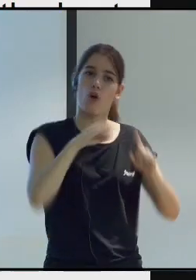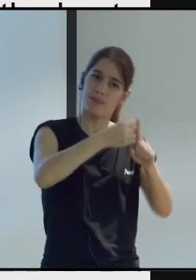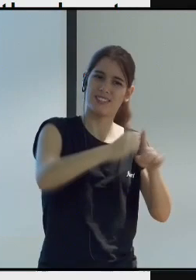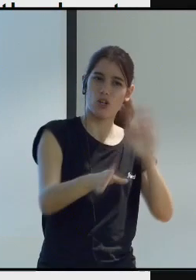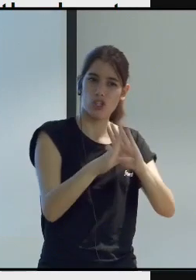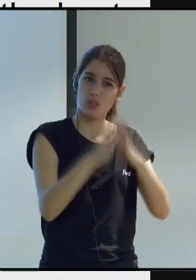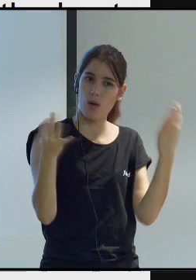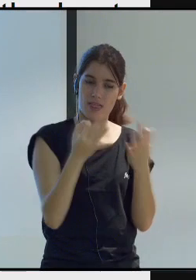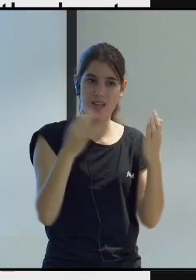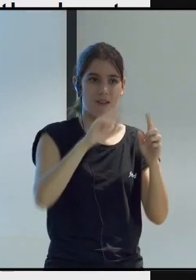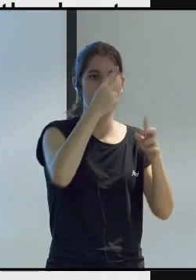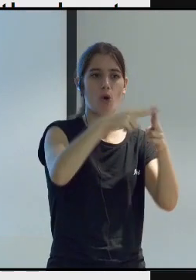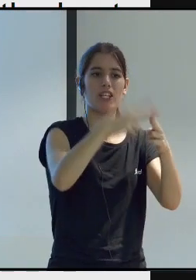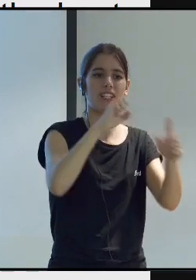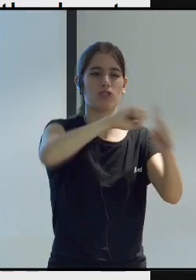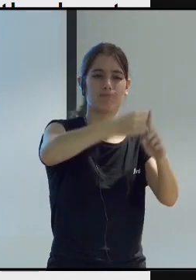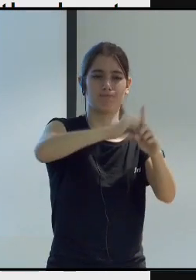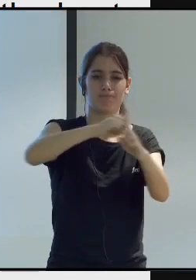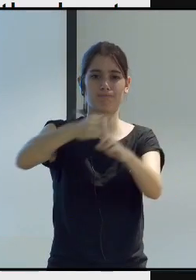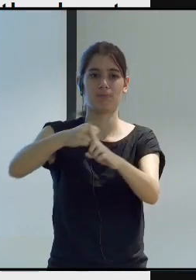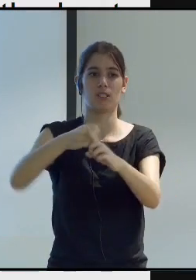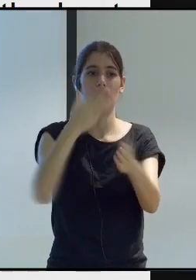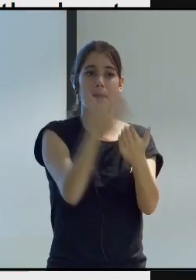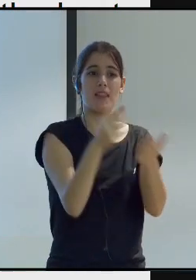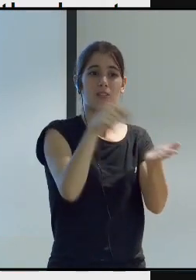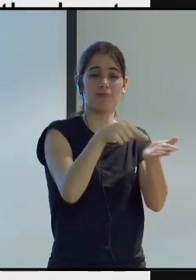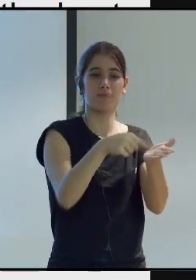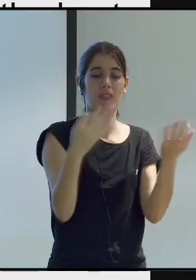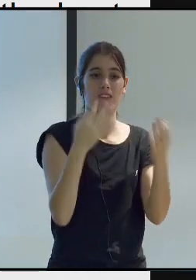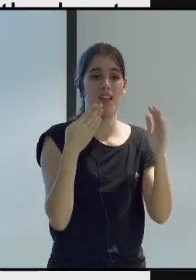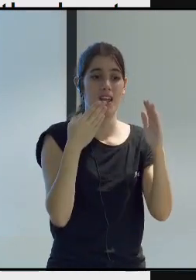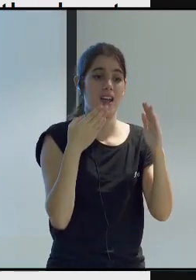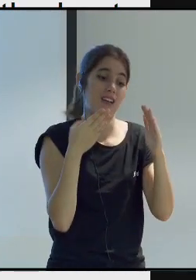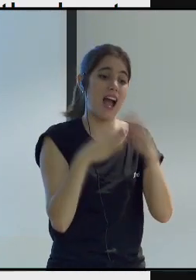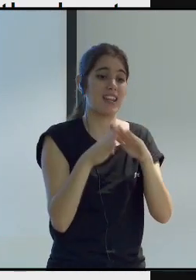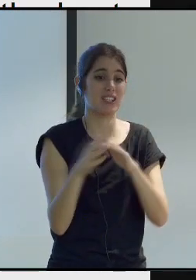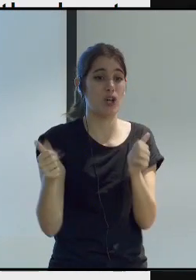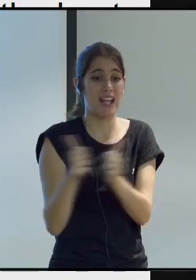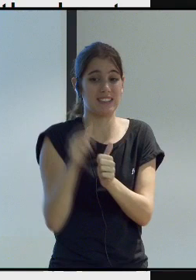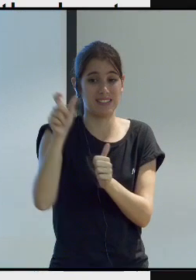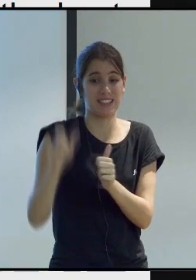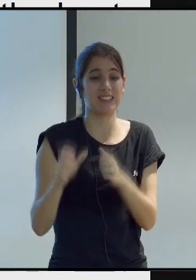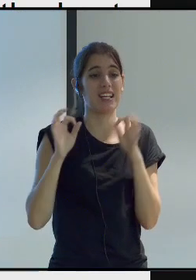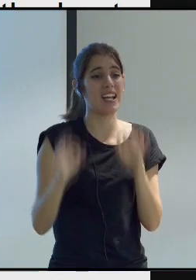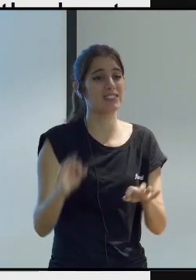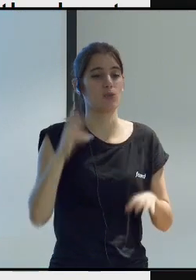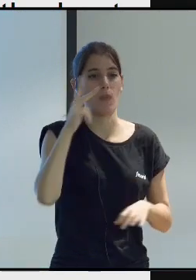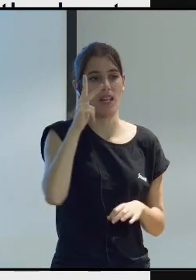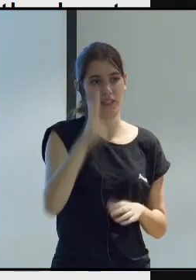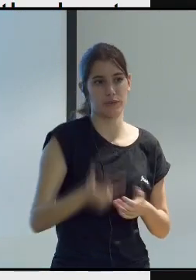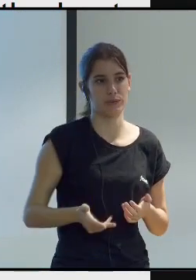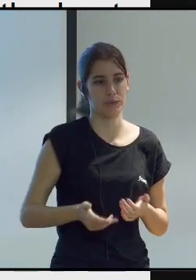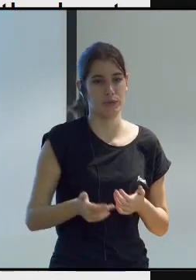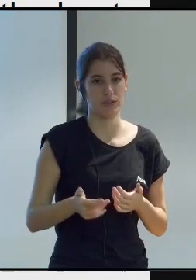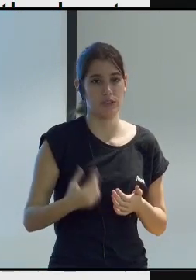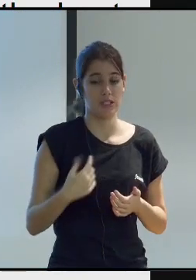legal right to ensure that all who needed support can get it. And then also we should work more that